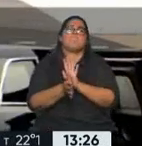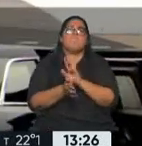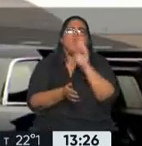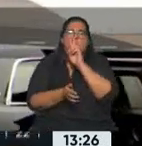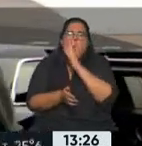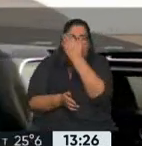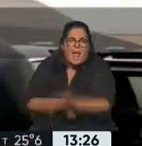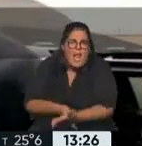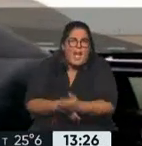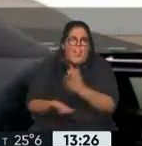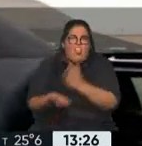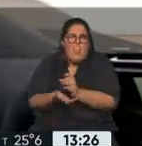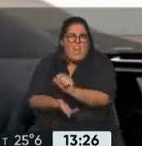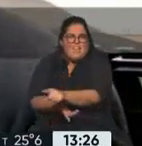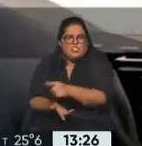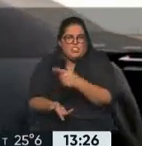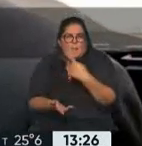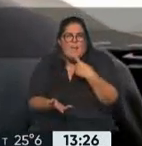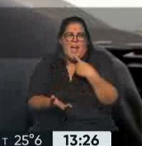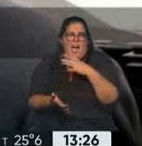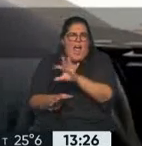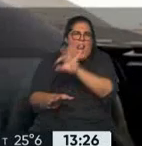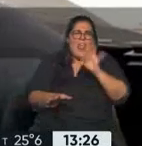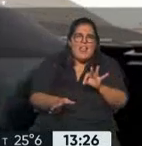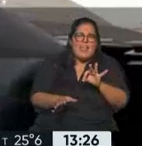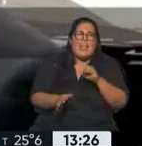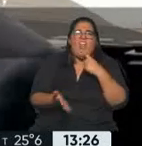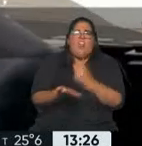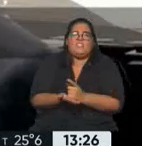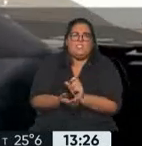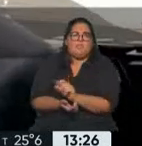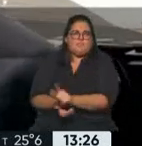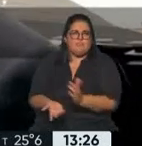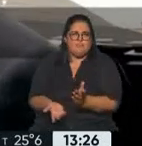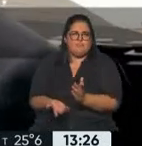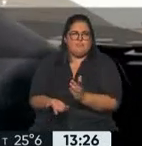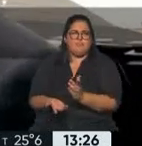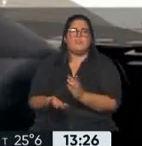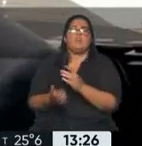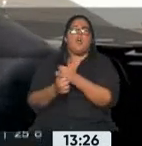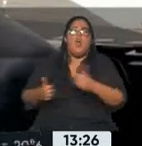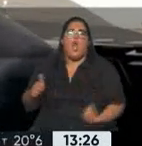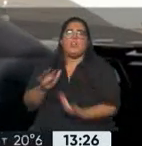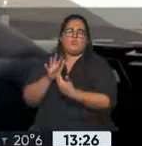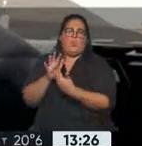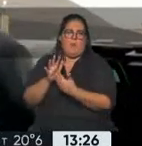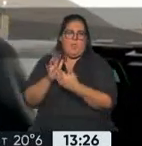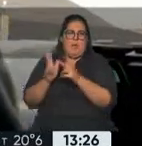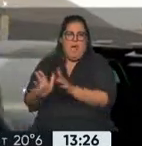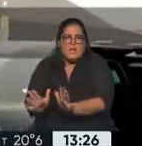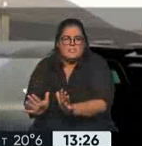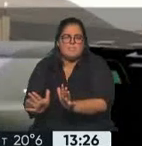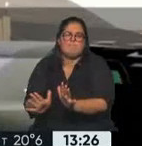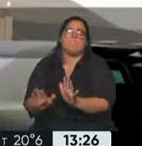to choose within the limits of the Supreme Court decision in cases, number one. But even